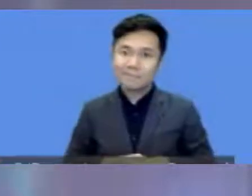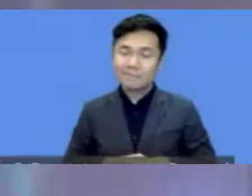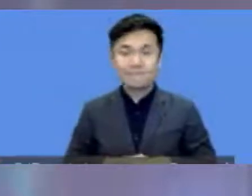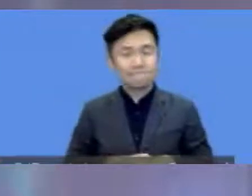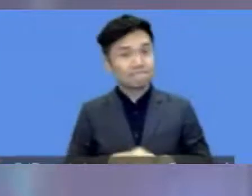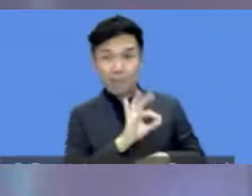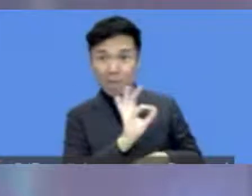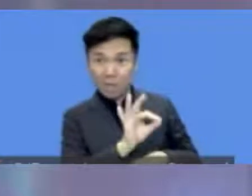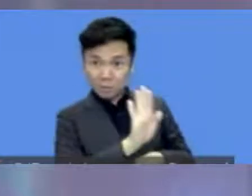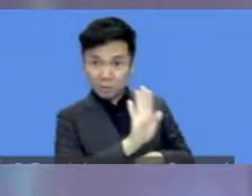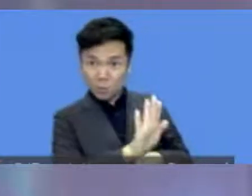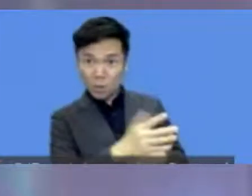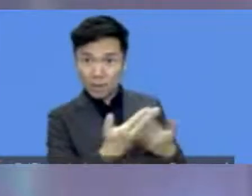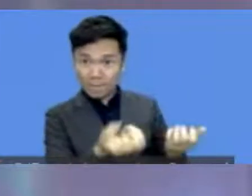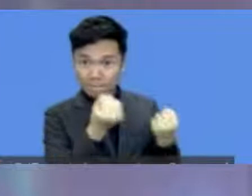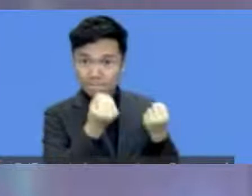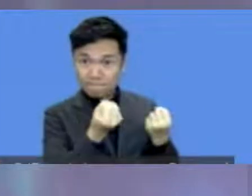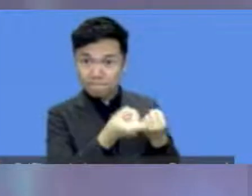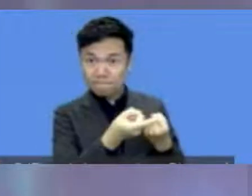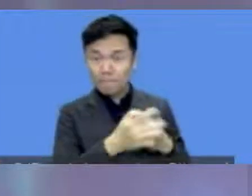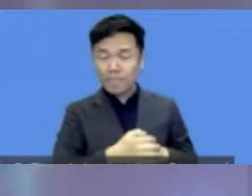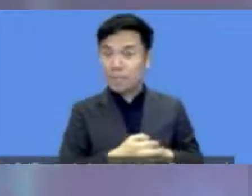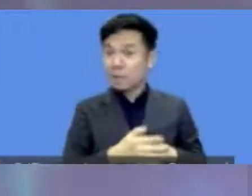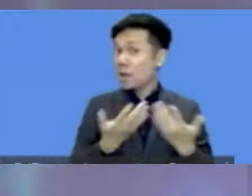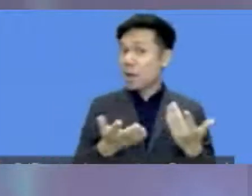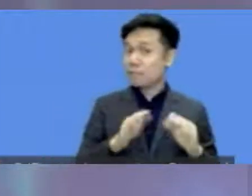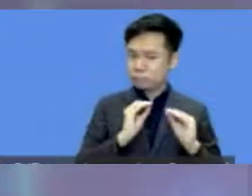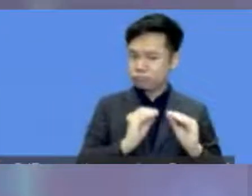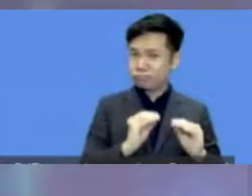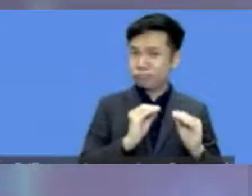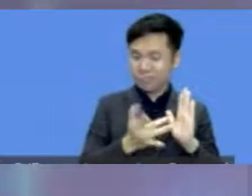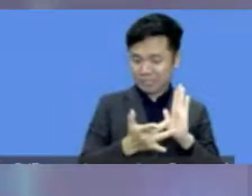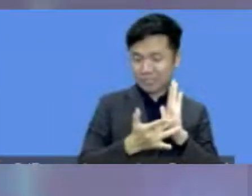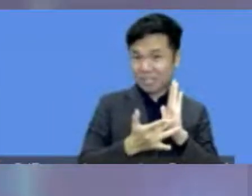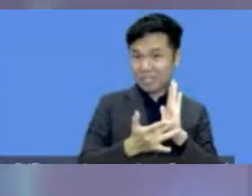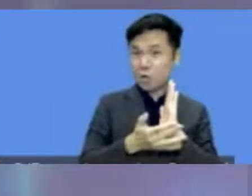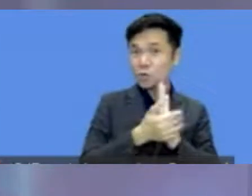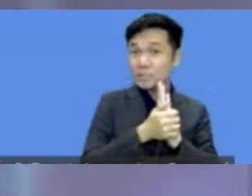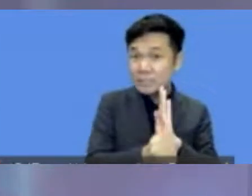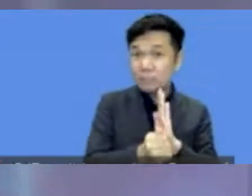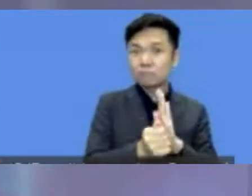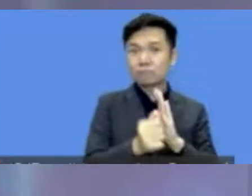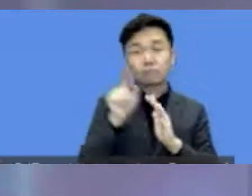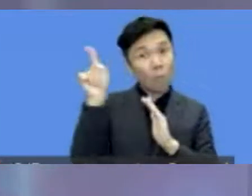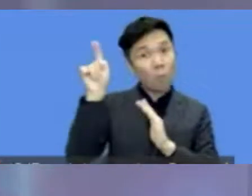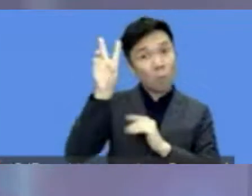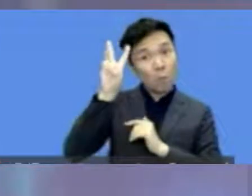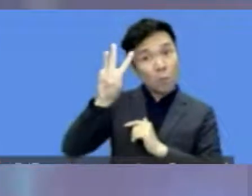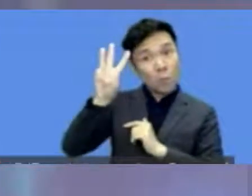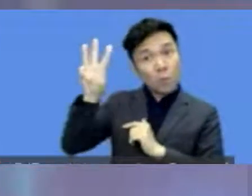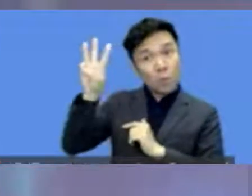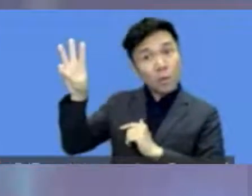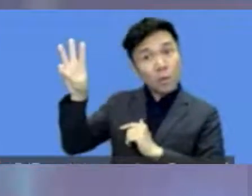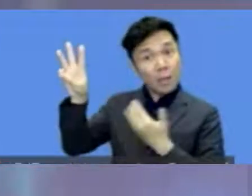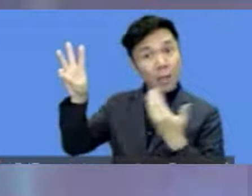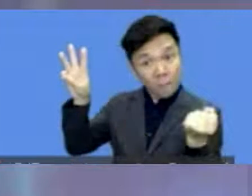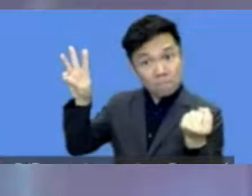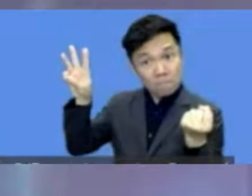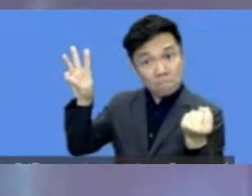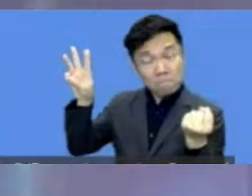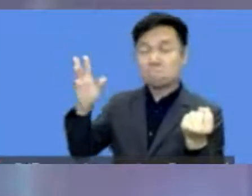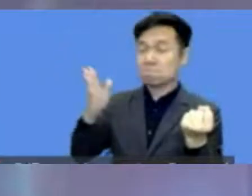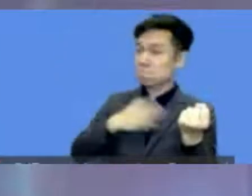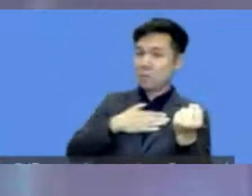if there are some, you know, platforms for vocational education available so that us from the Pacific with